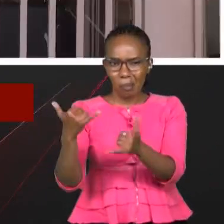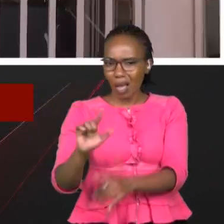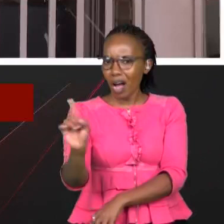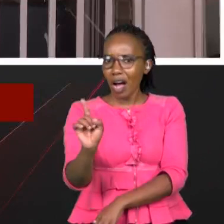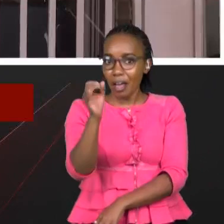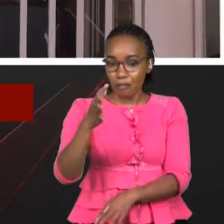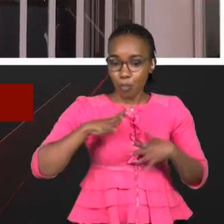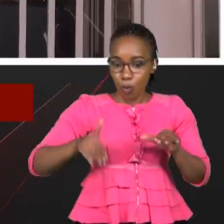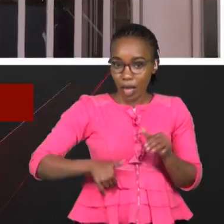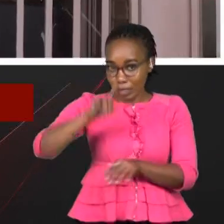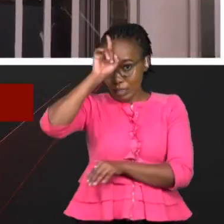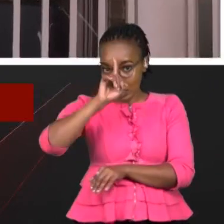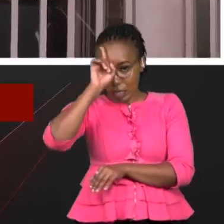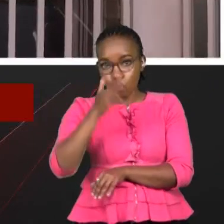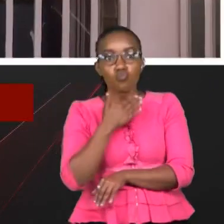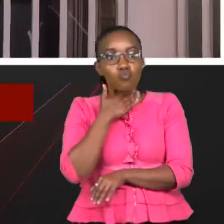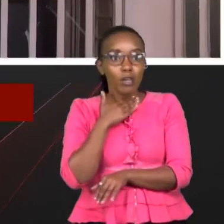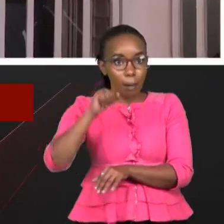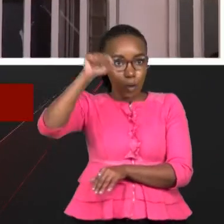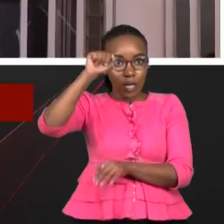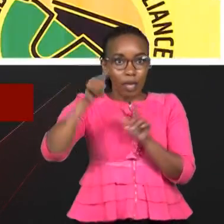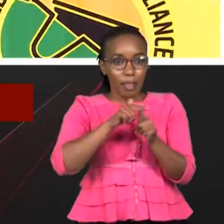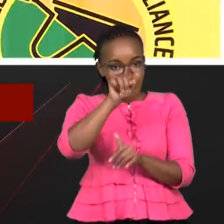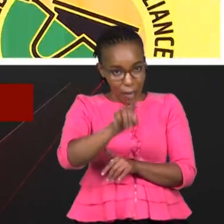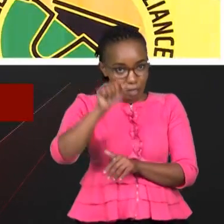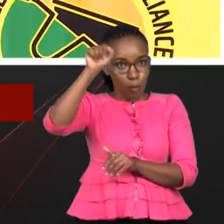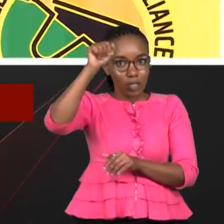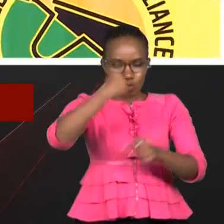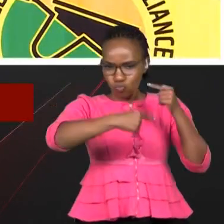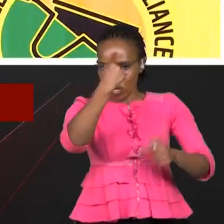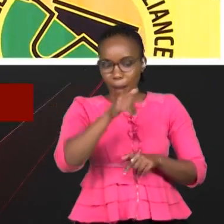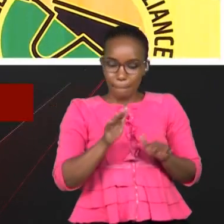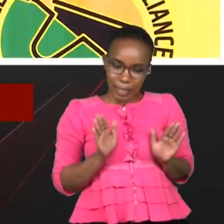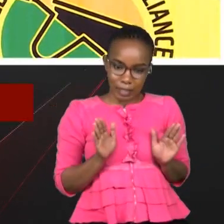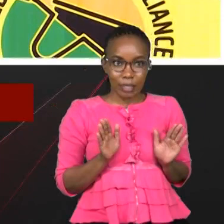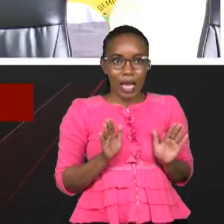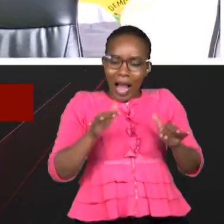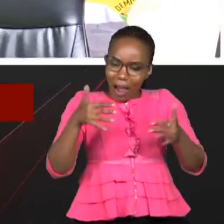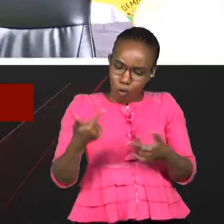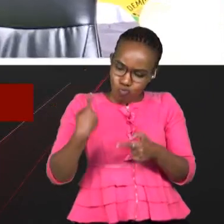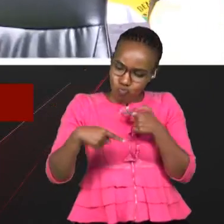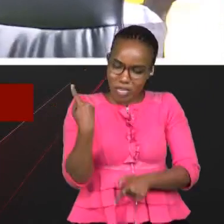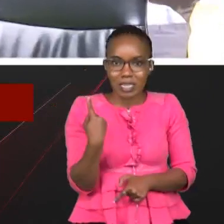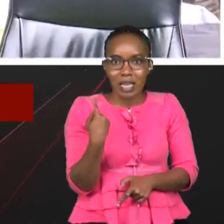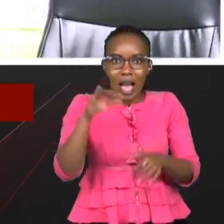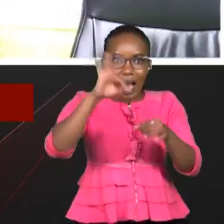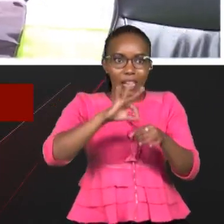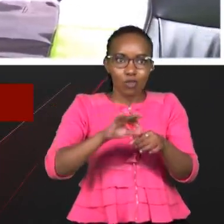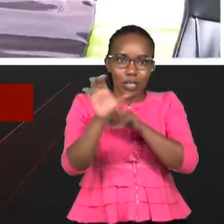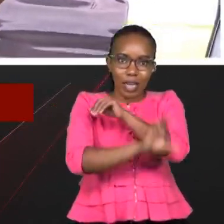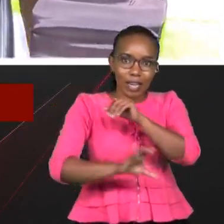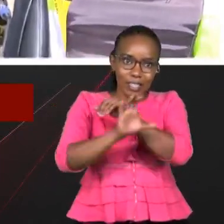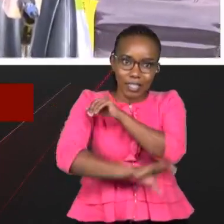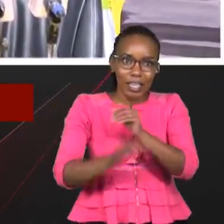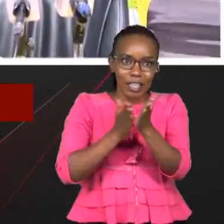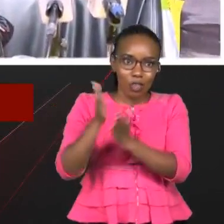If young people are serious, they want to get into politics, we have to get into politics to win. Mm. Now, how do you win an election in this country? It